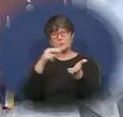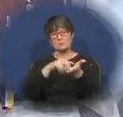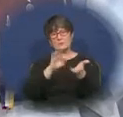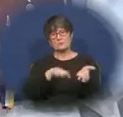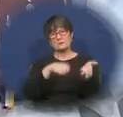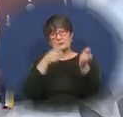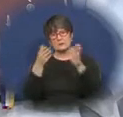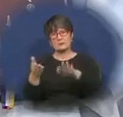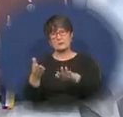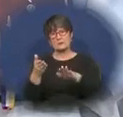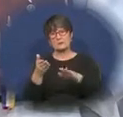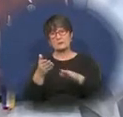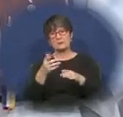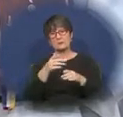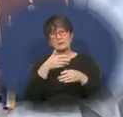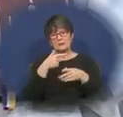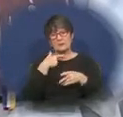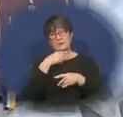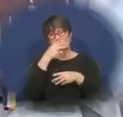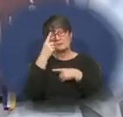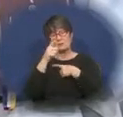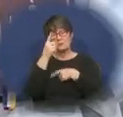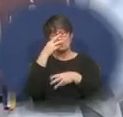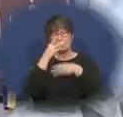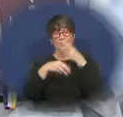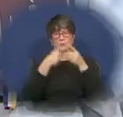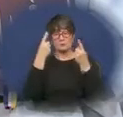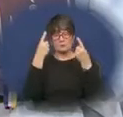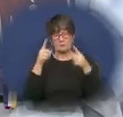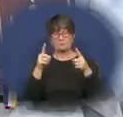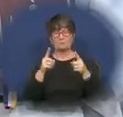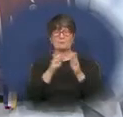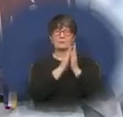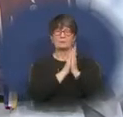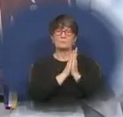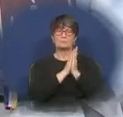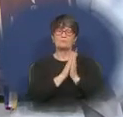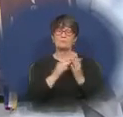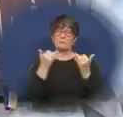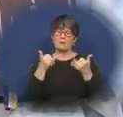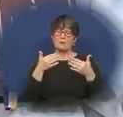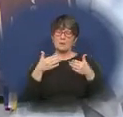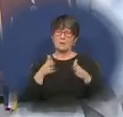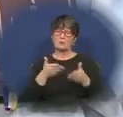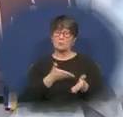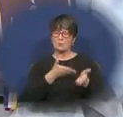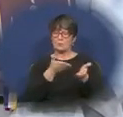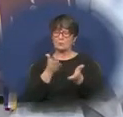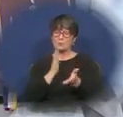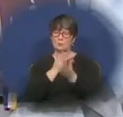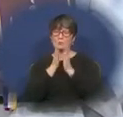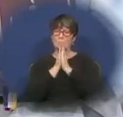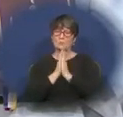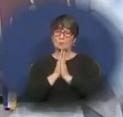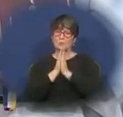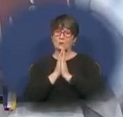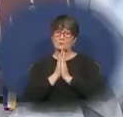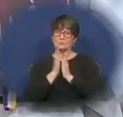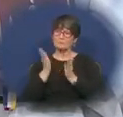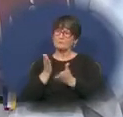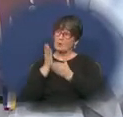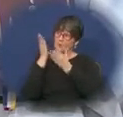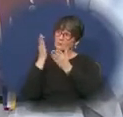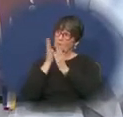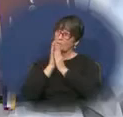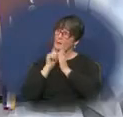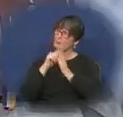dead and the life of the world to come. Amen. And now let us offer all our prayers and needs to our